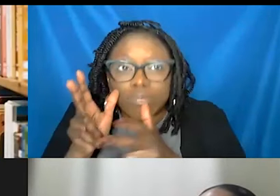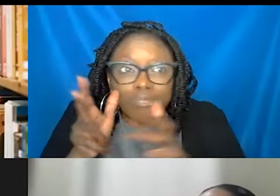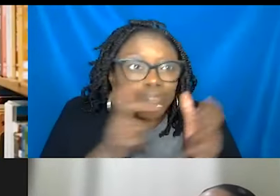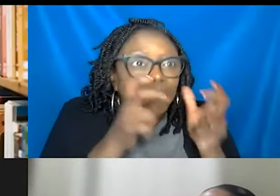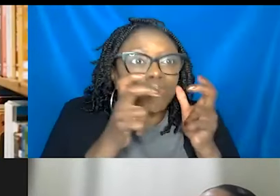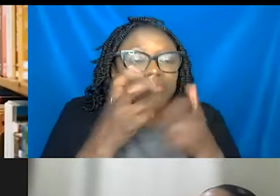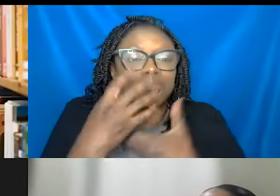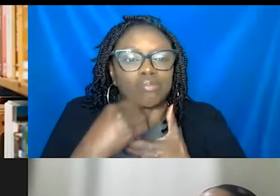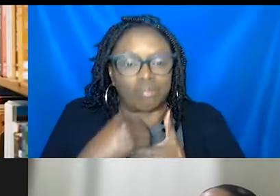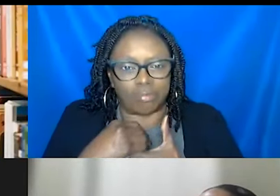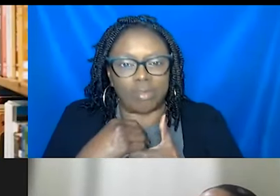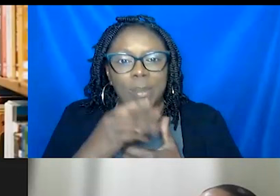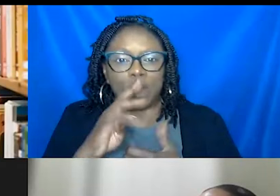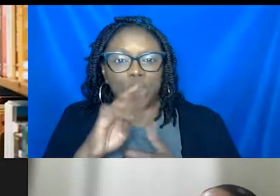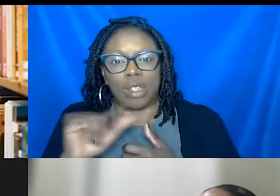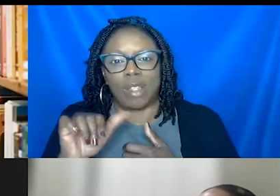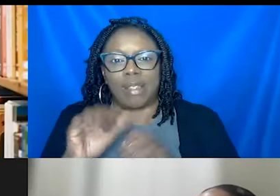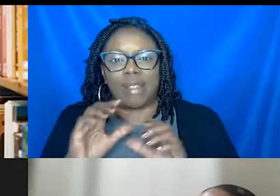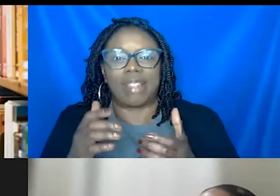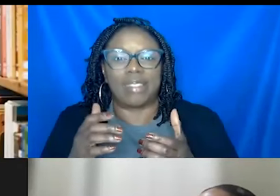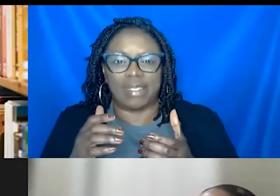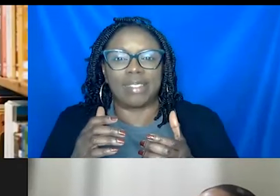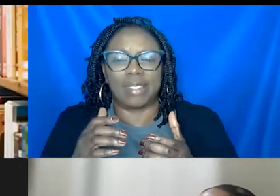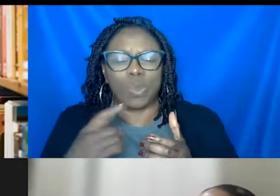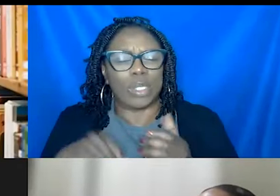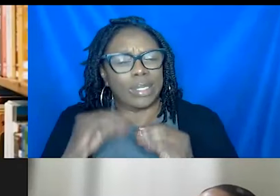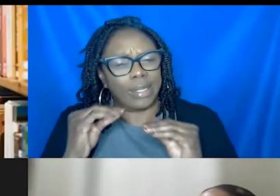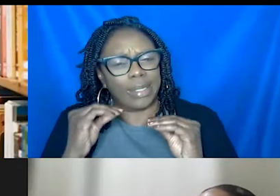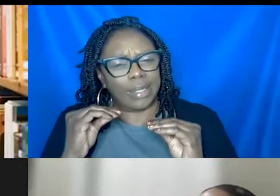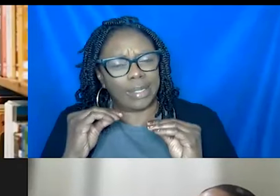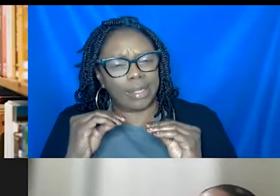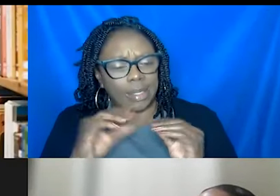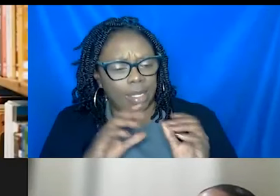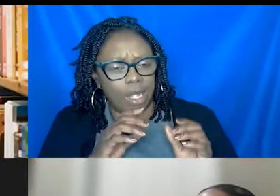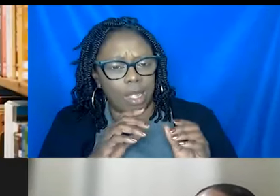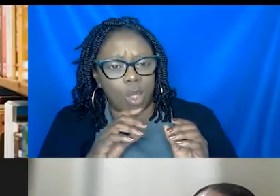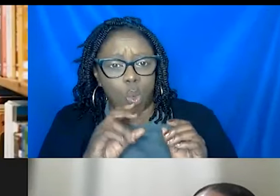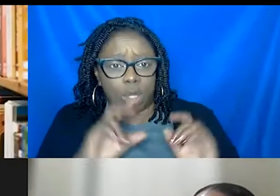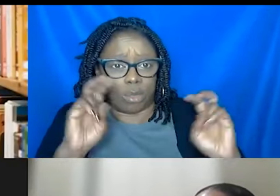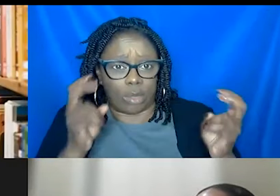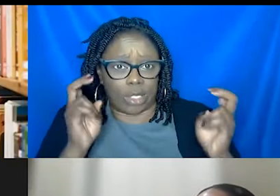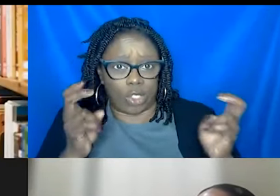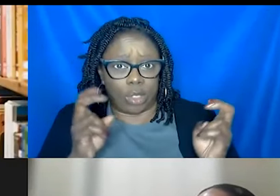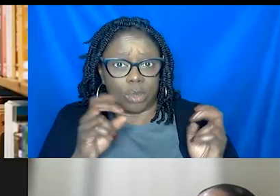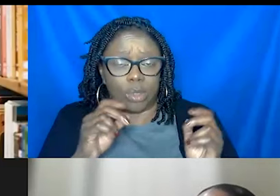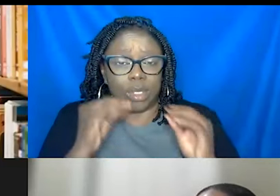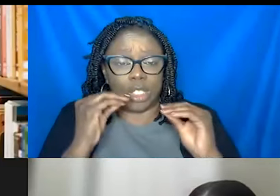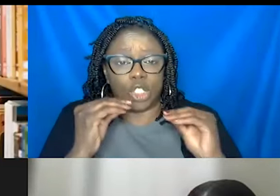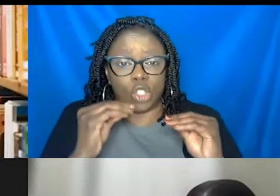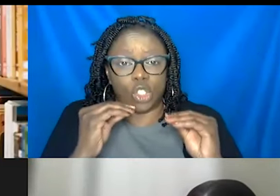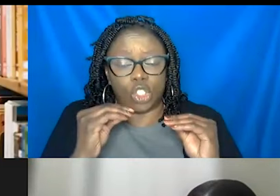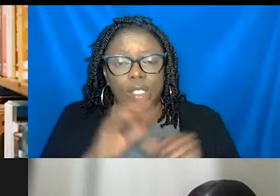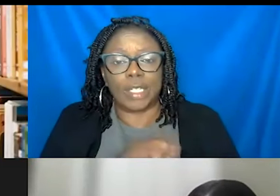it for my sociology classes. Yeah. You know, we teach a section on the live course. And I think an